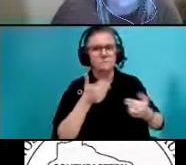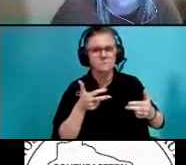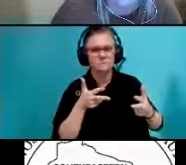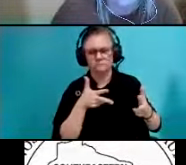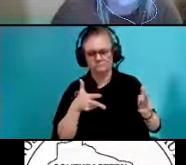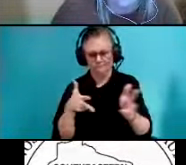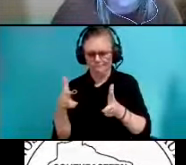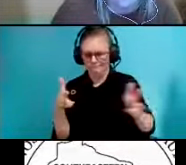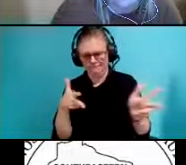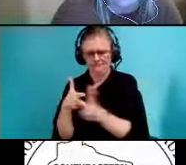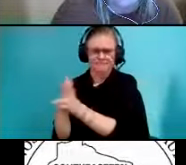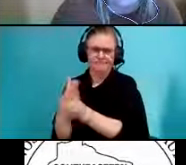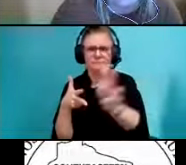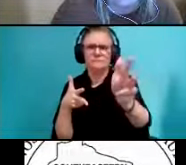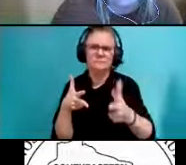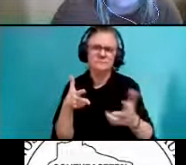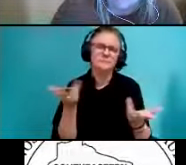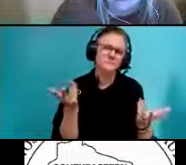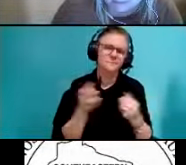like that.